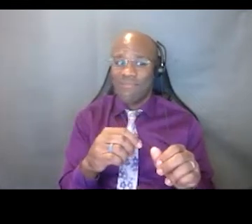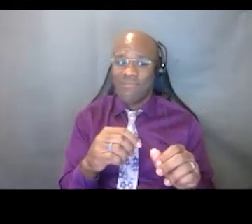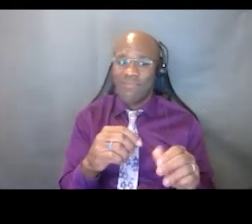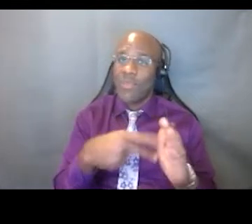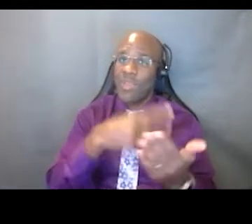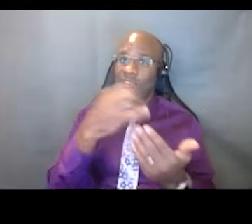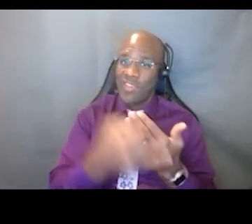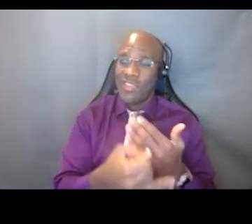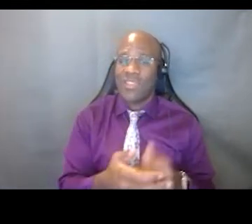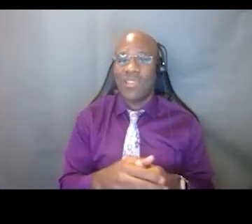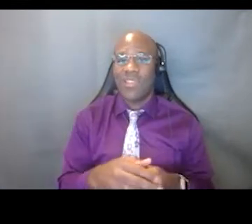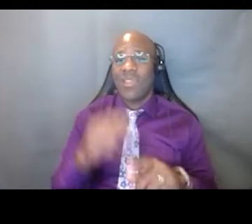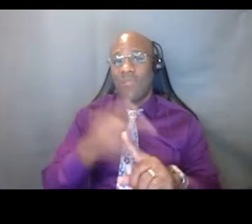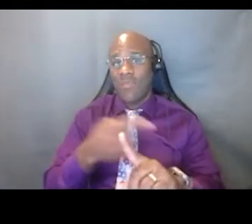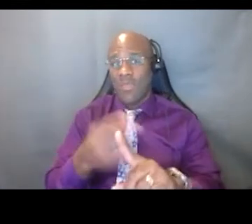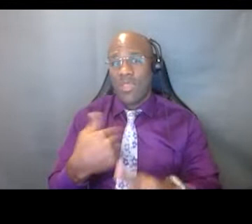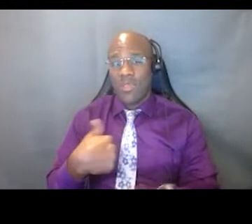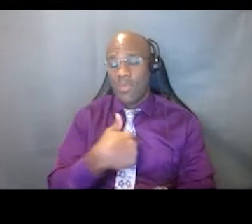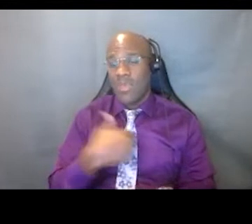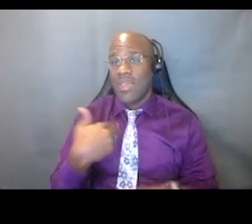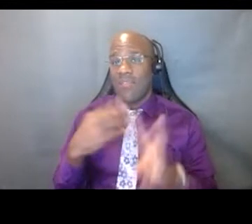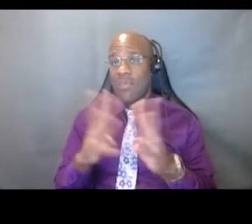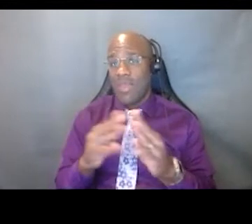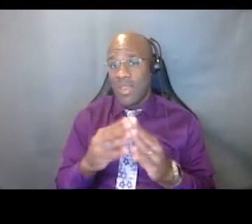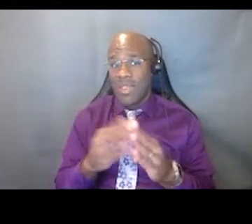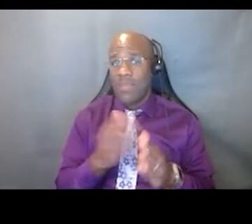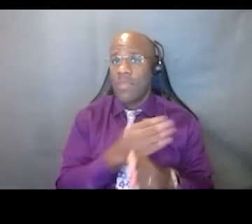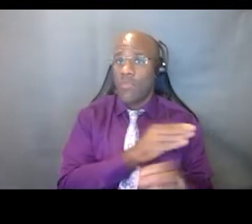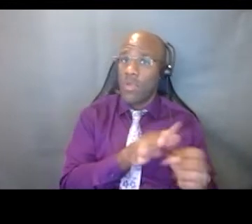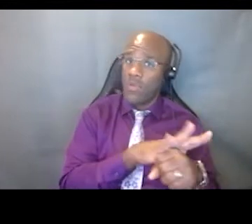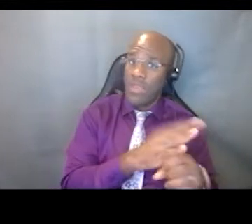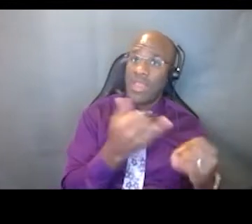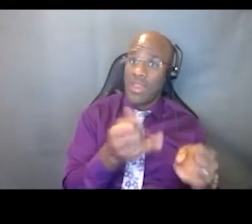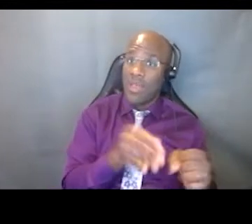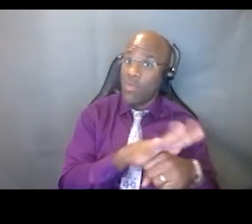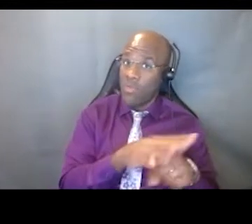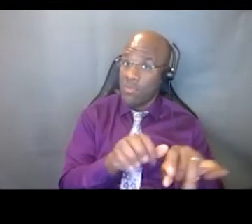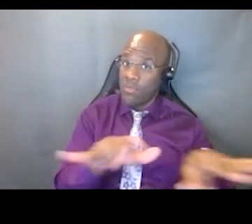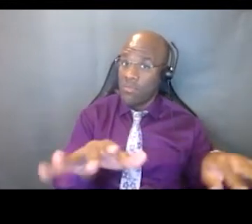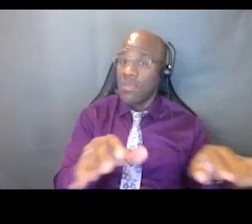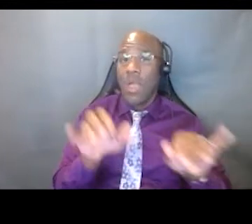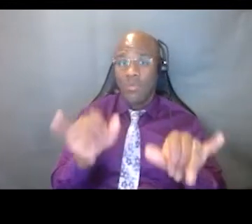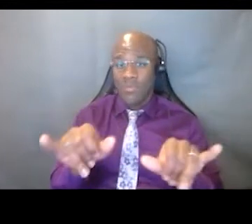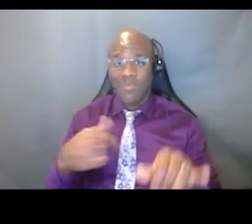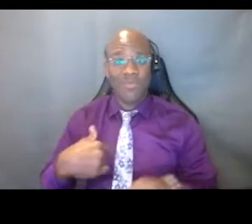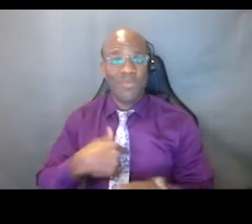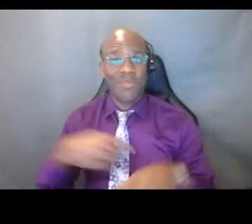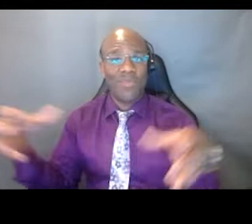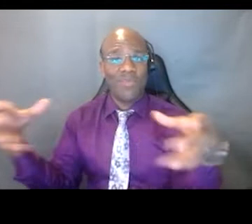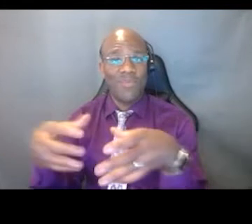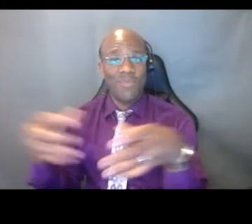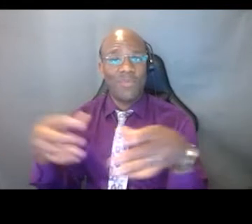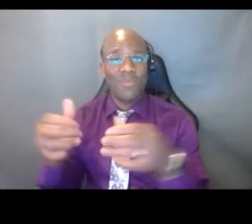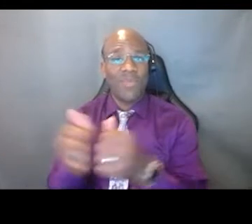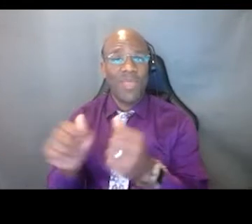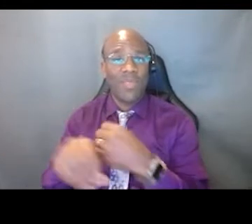before the pandemic, and now we are virtual. And so we have supported over 150 families, and to be